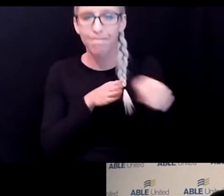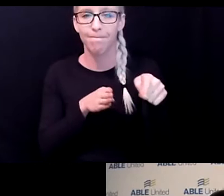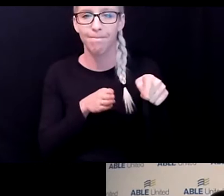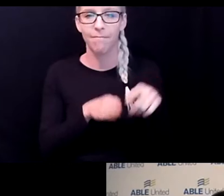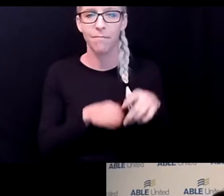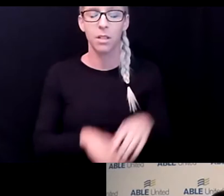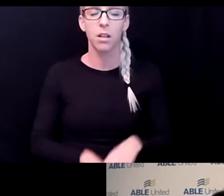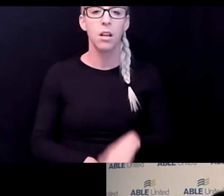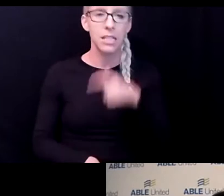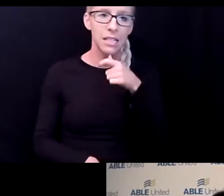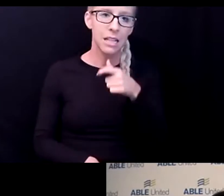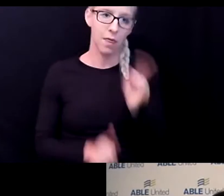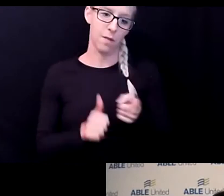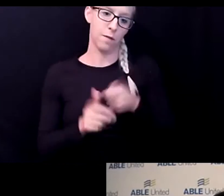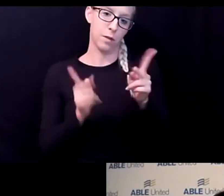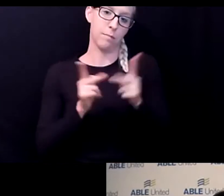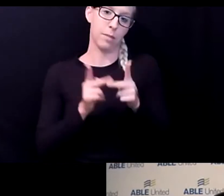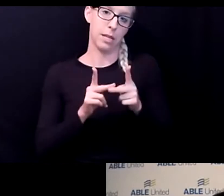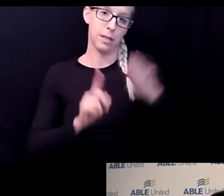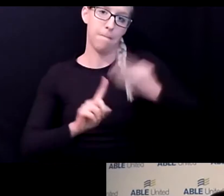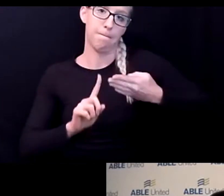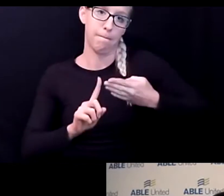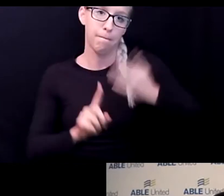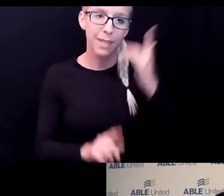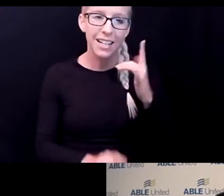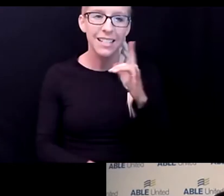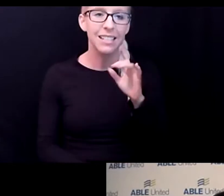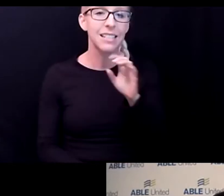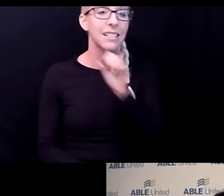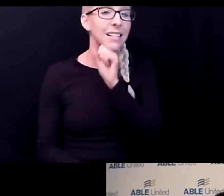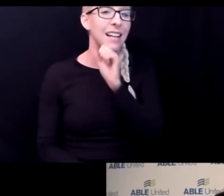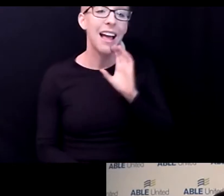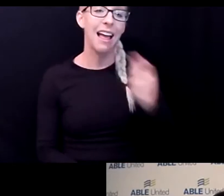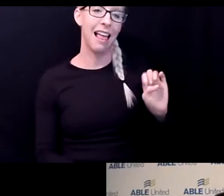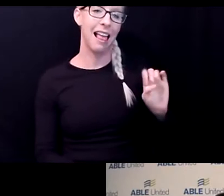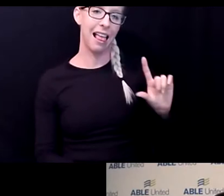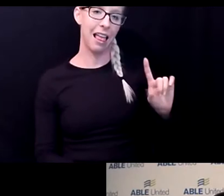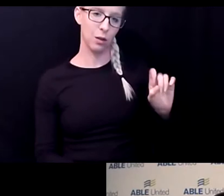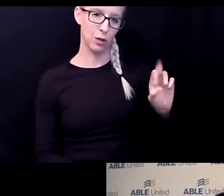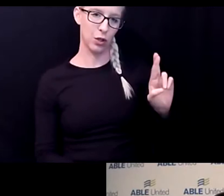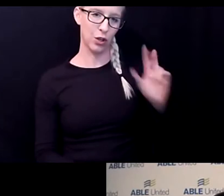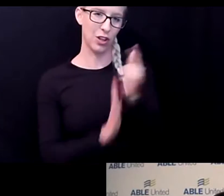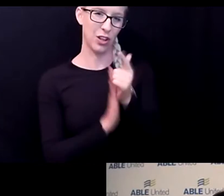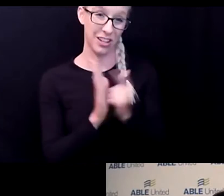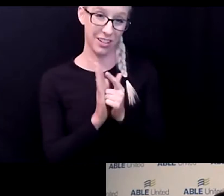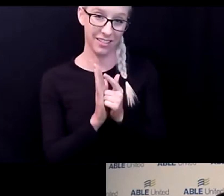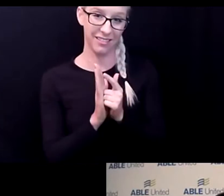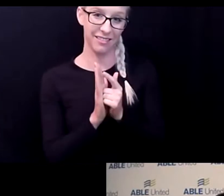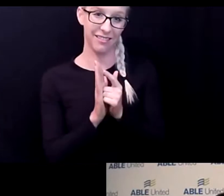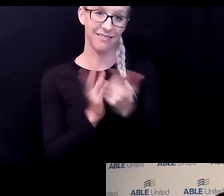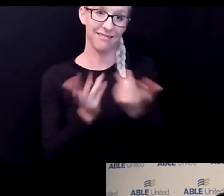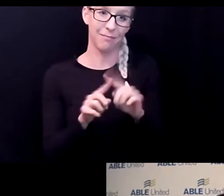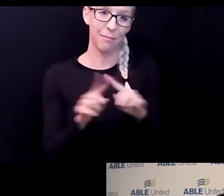go look because it's elder law, right? And I don't necessarily promote myself as an elder law attorney because I work with a lot of younger